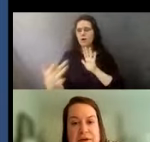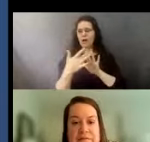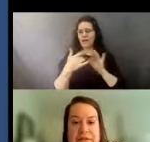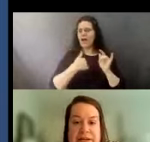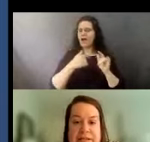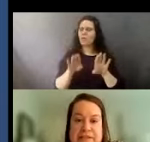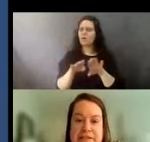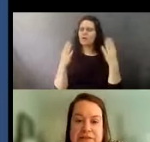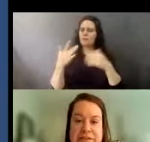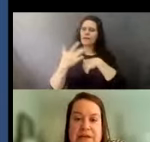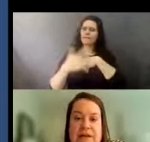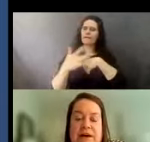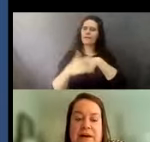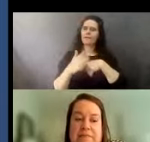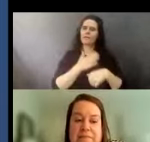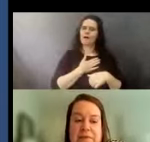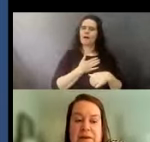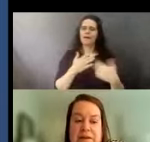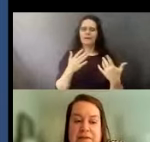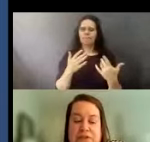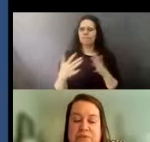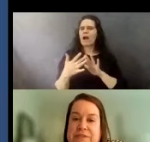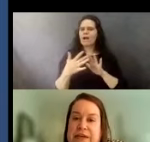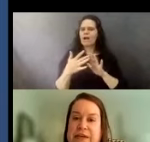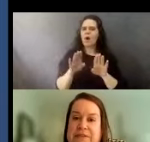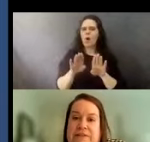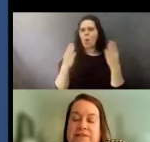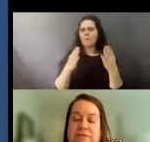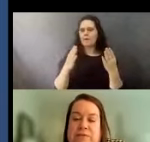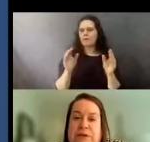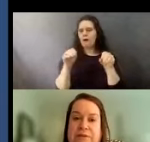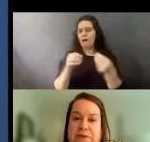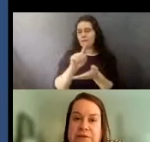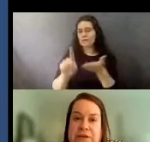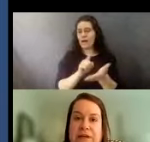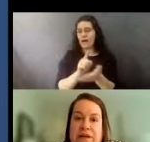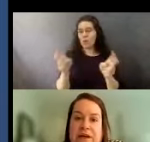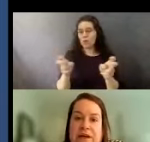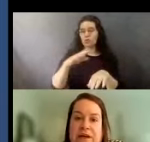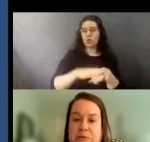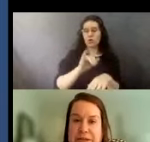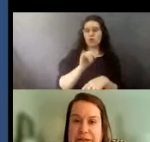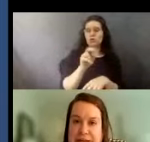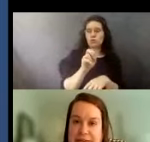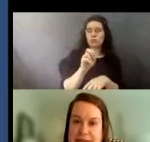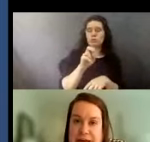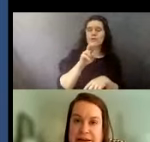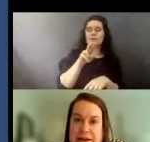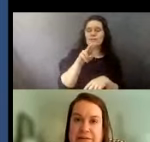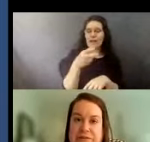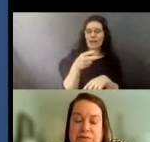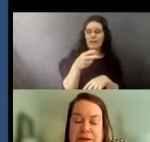hold related to this series, June 2nd, June 23rd, and June